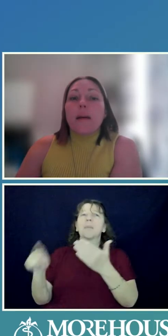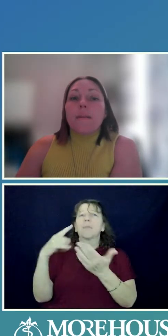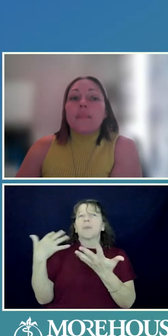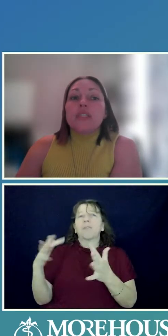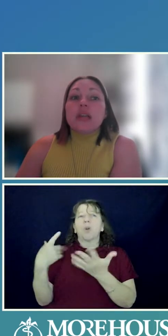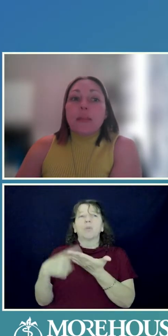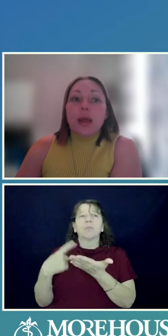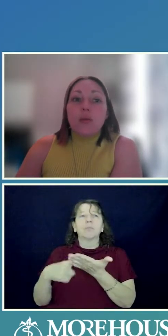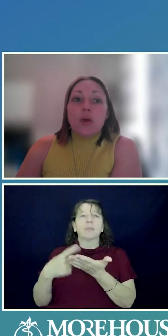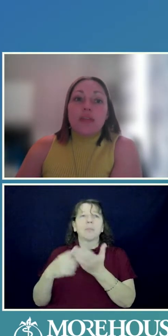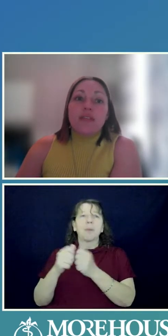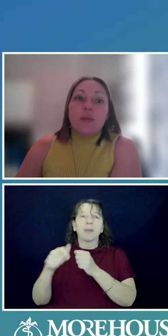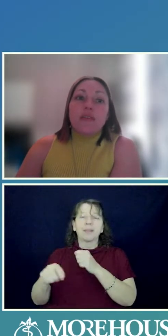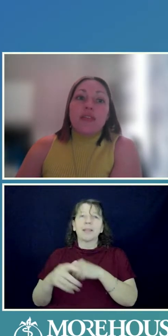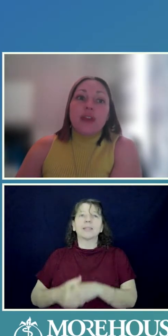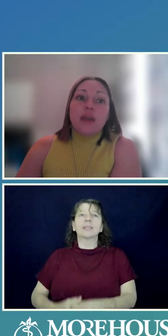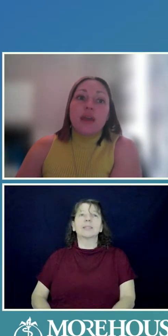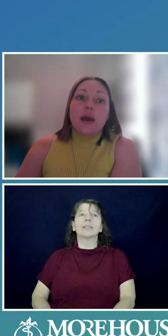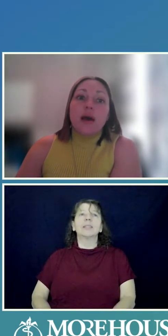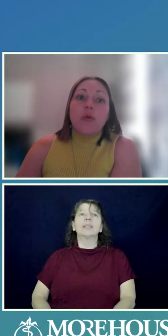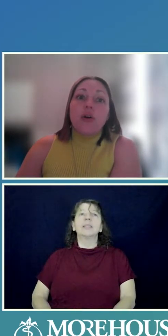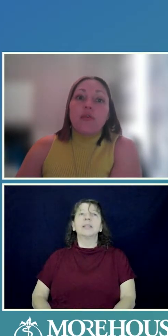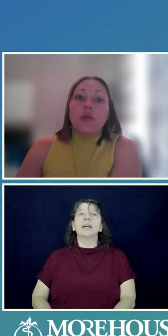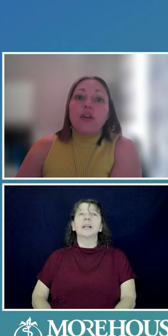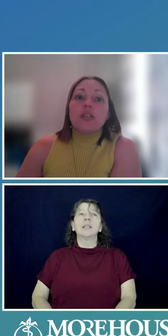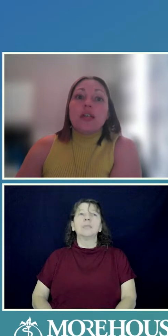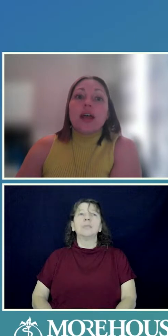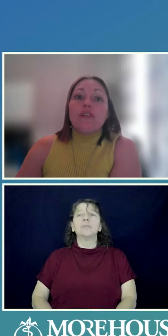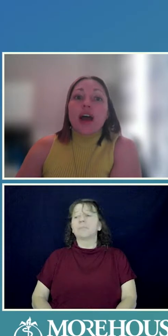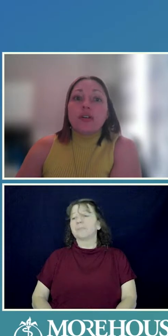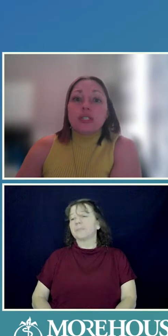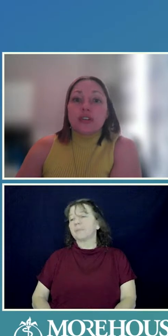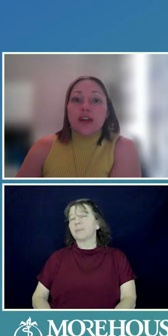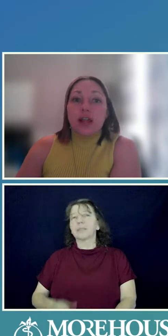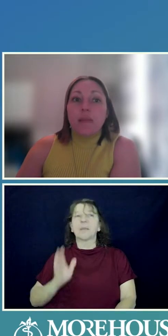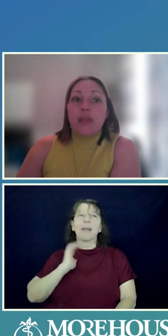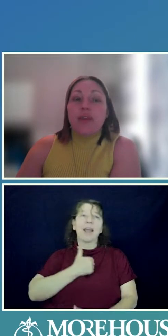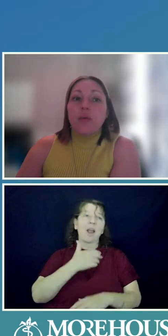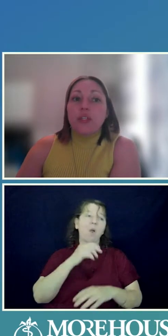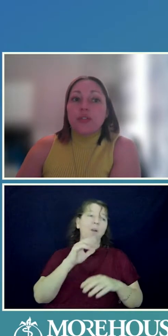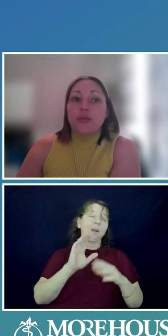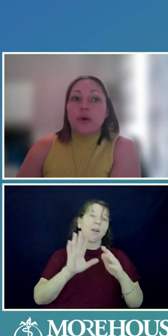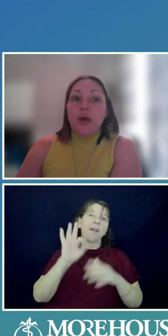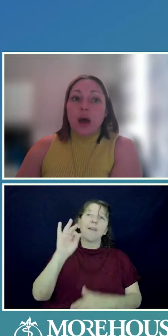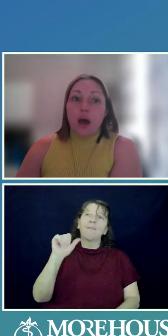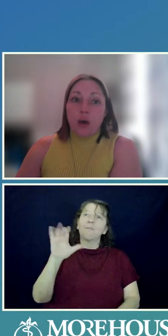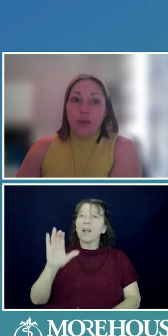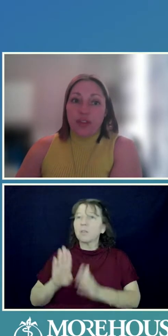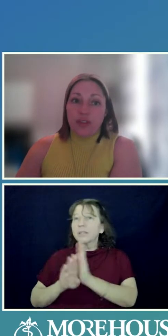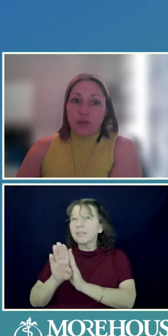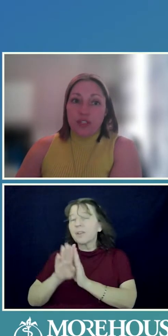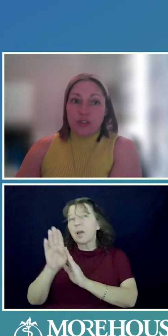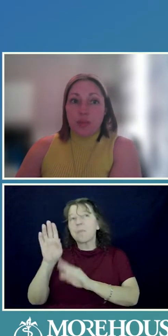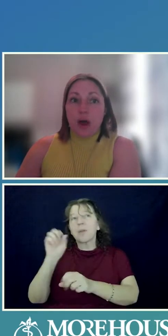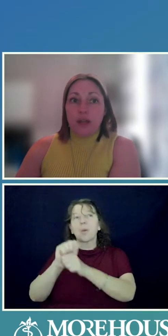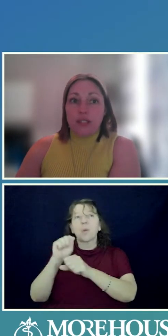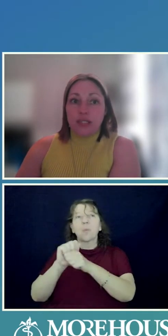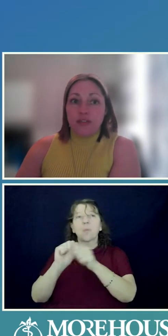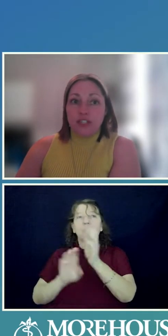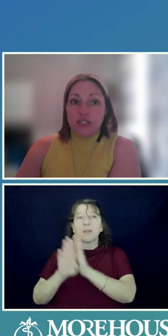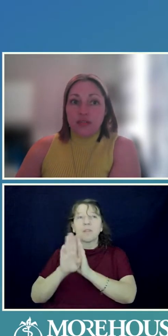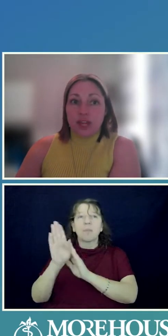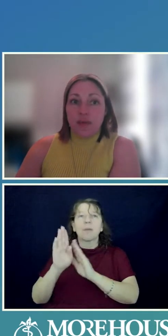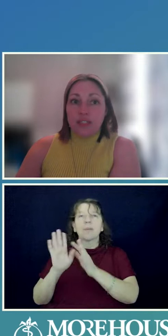the summit with some of the workforce and faculty development that we do within the research and